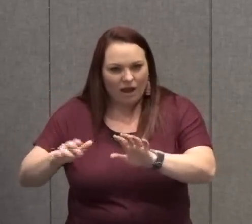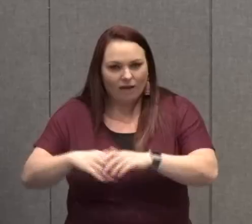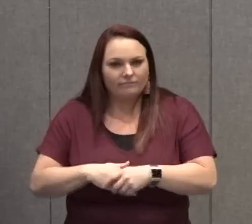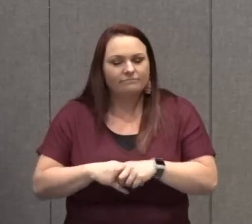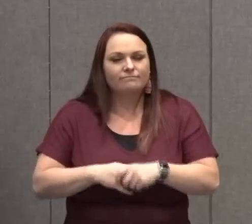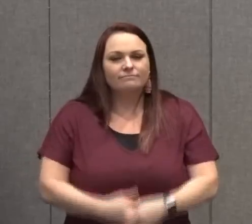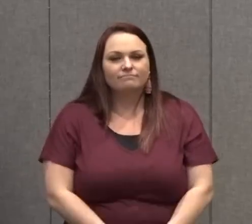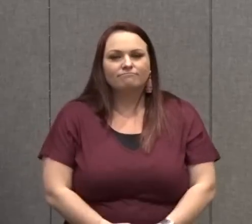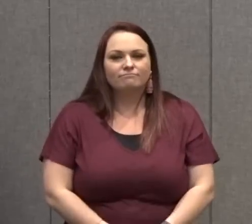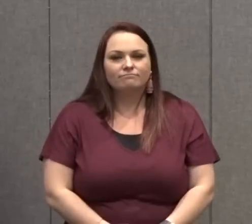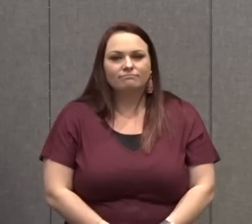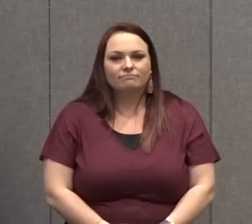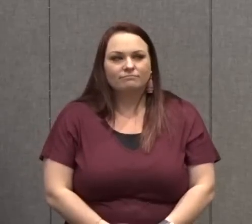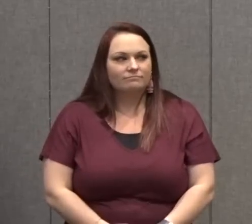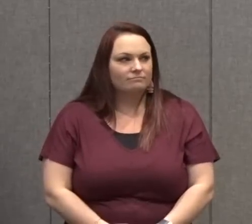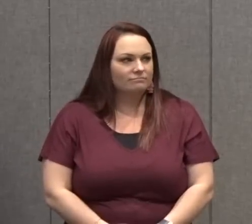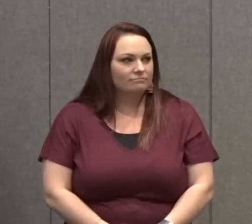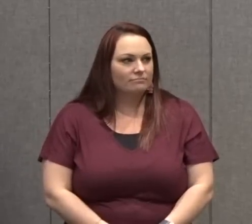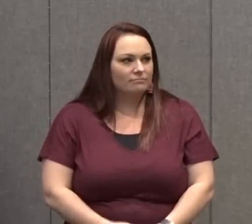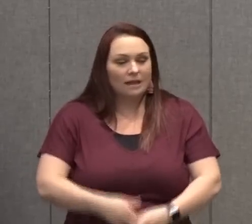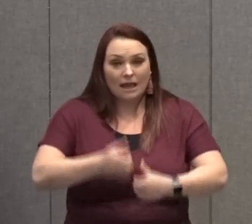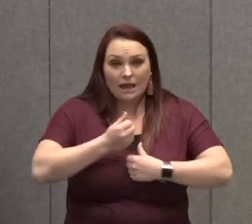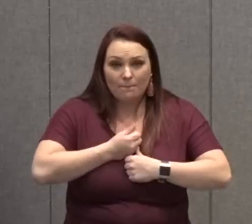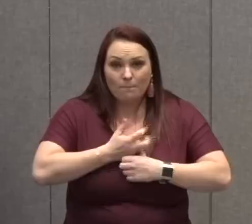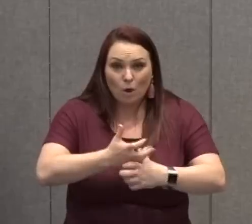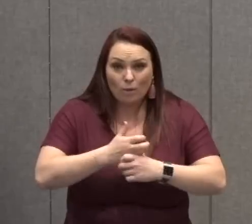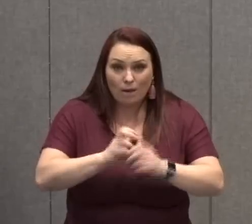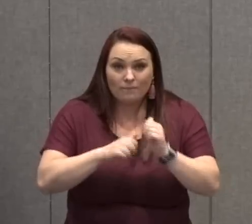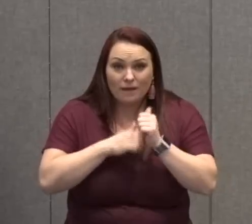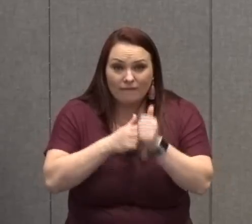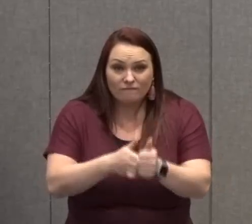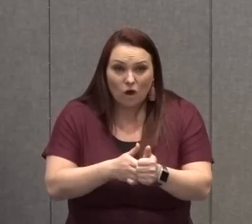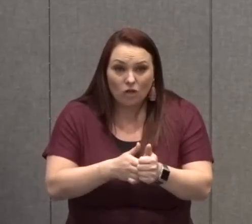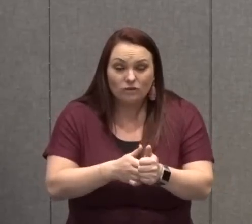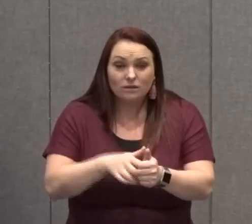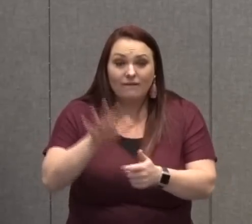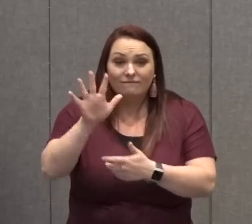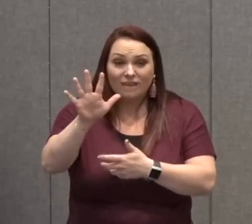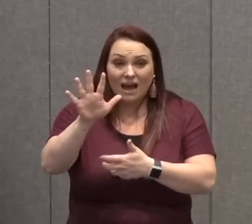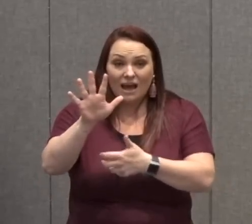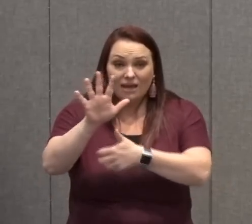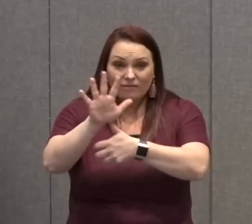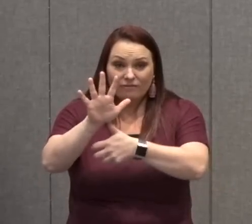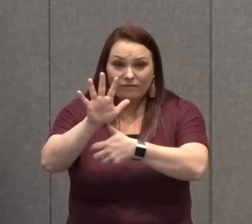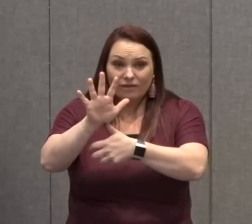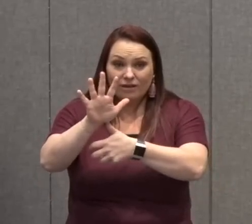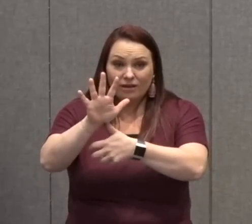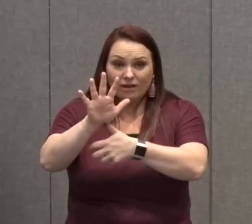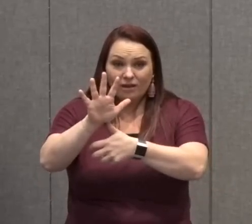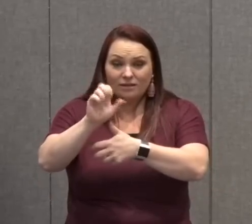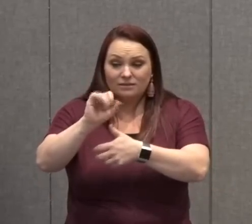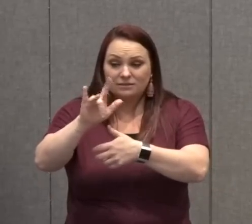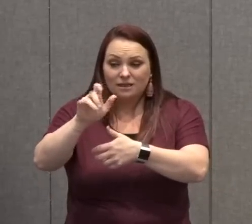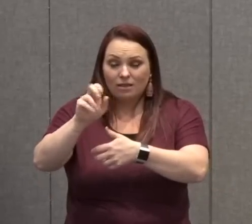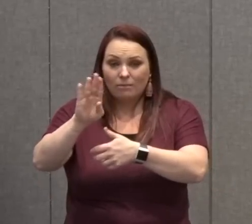poem that follows a five syllable five